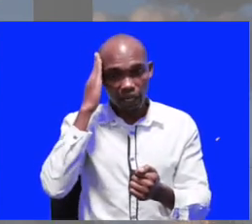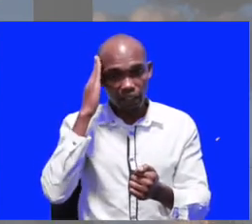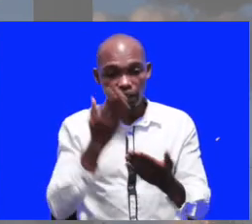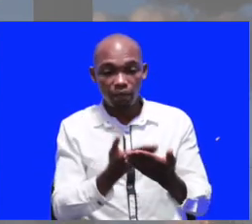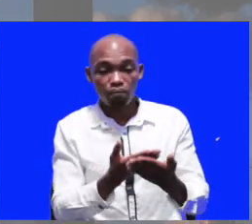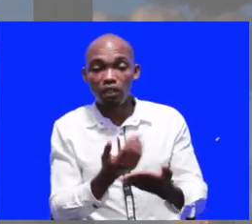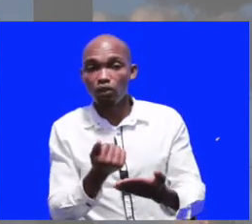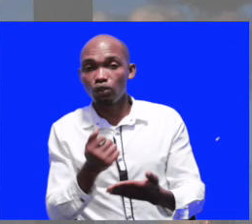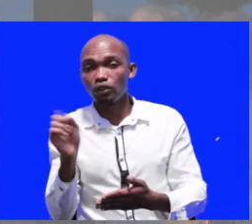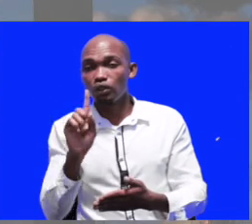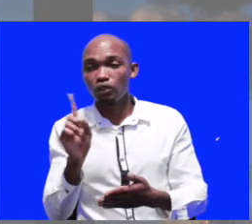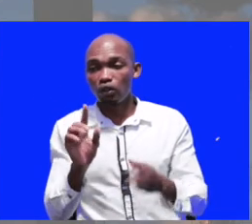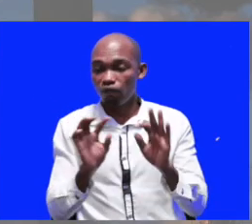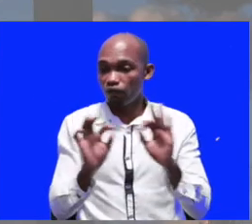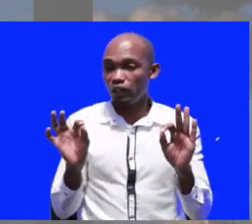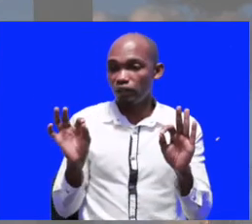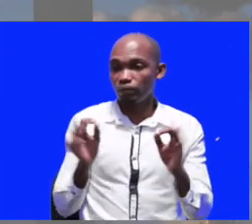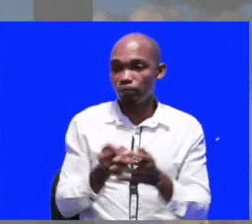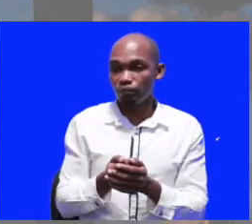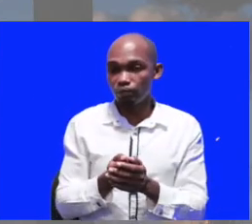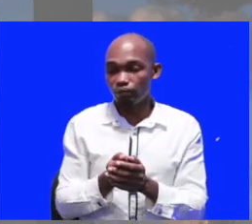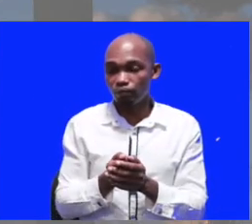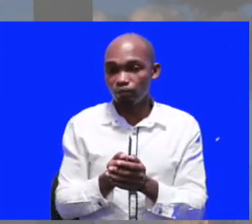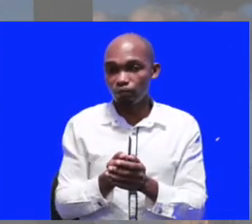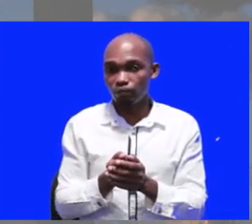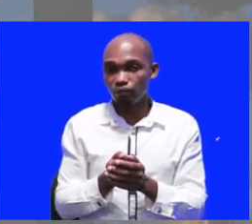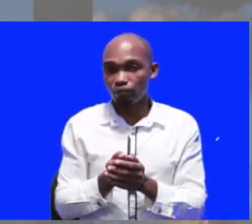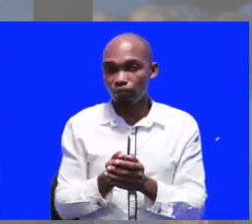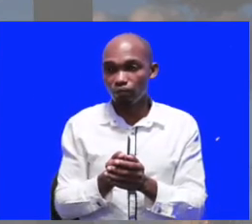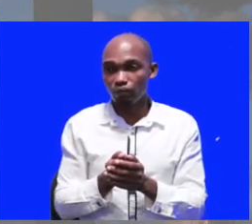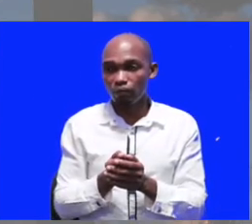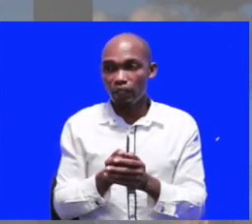on many dark moths because they were not very visible.